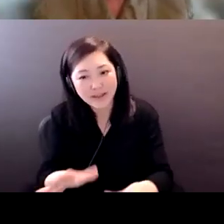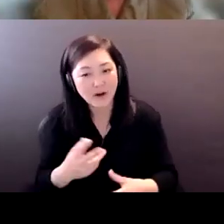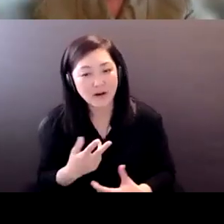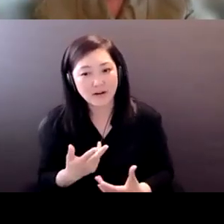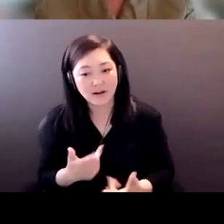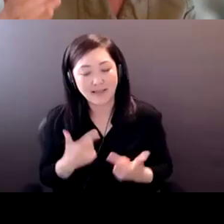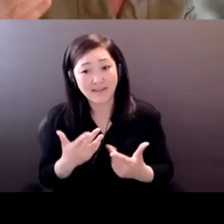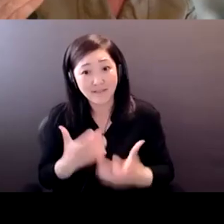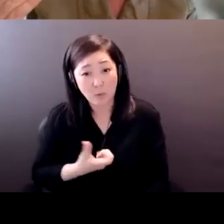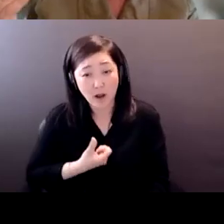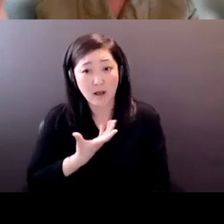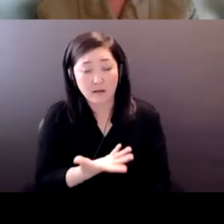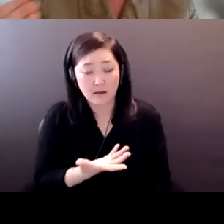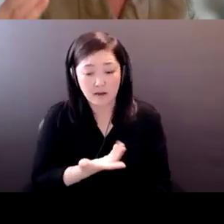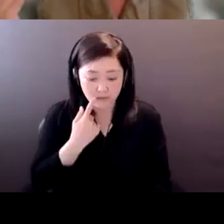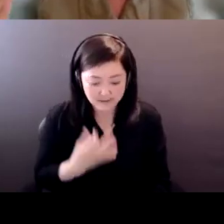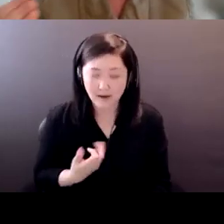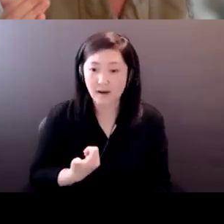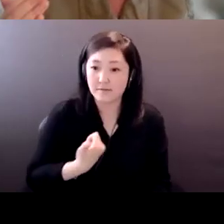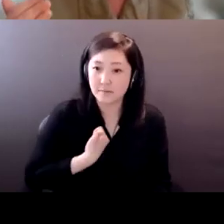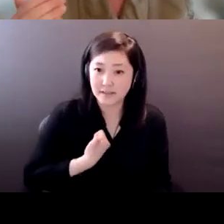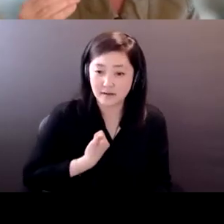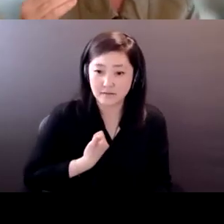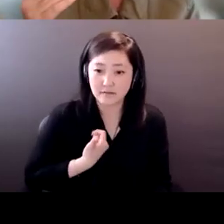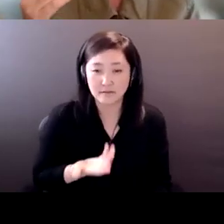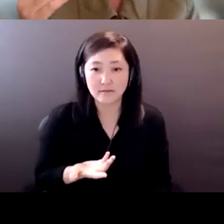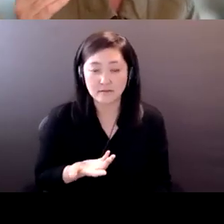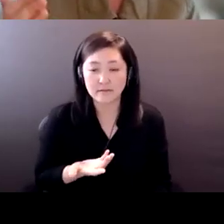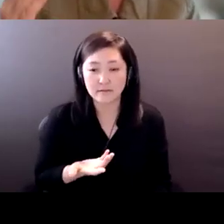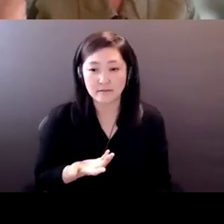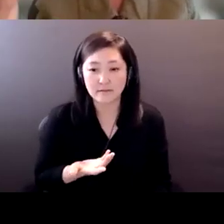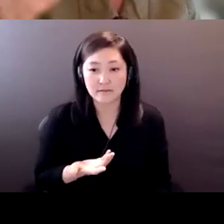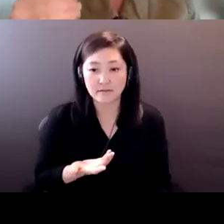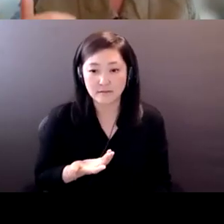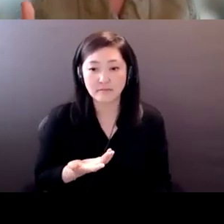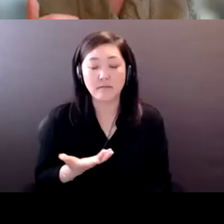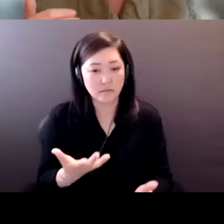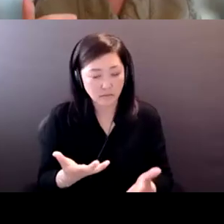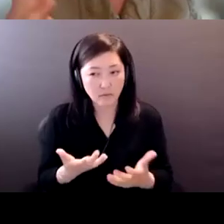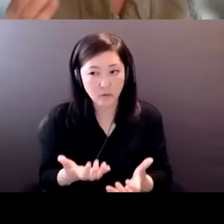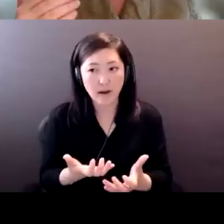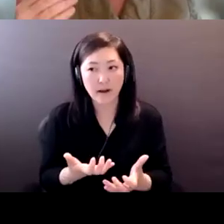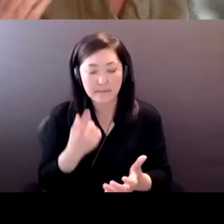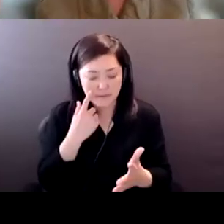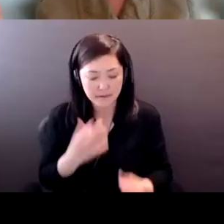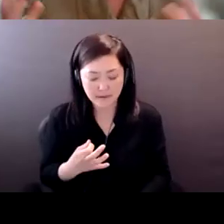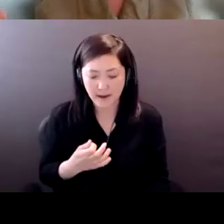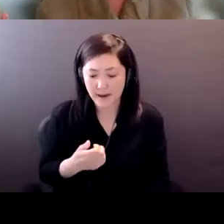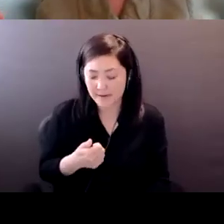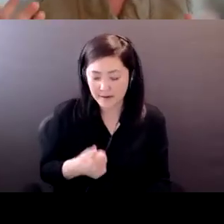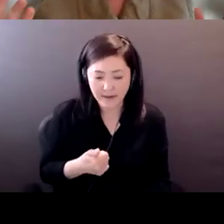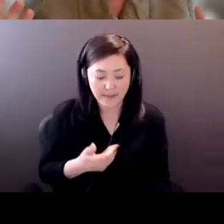and choice, right? They want to be able to carve out to the best of